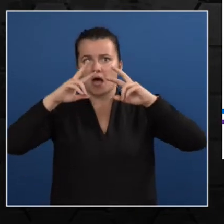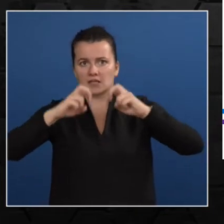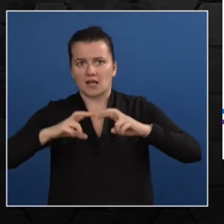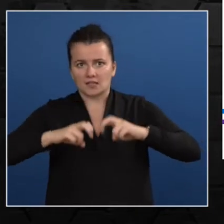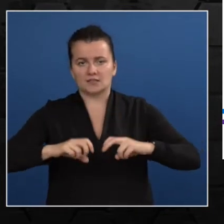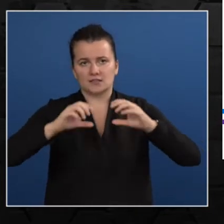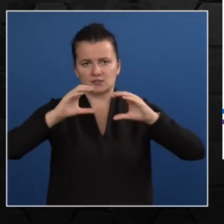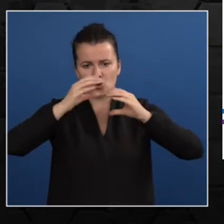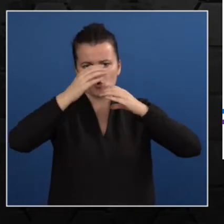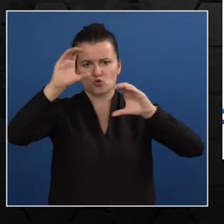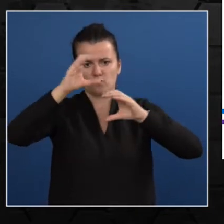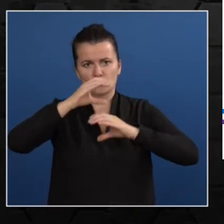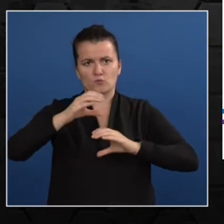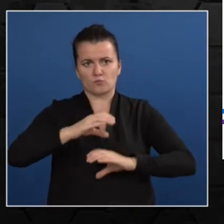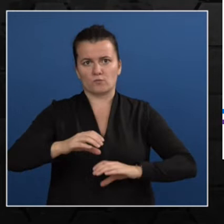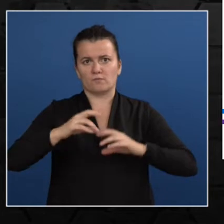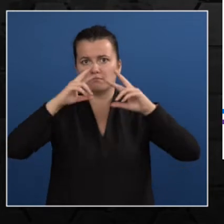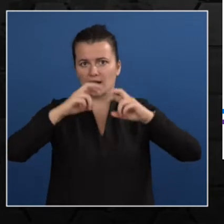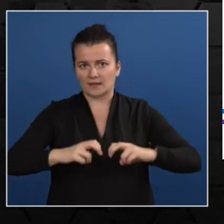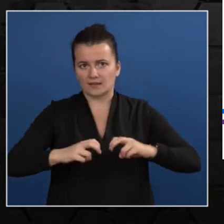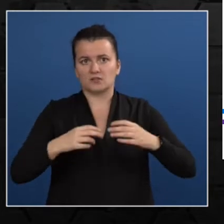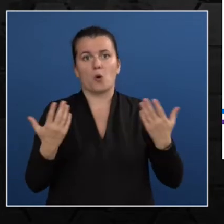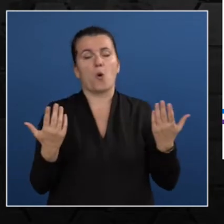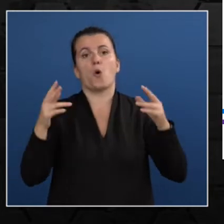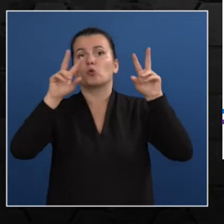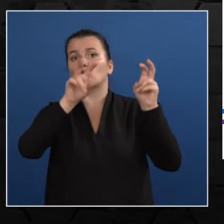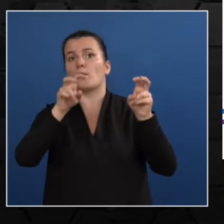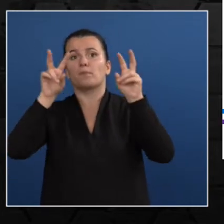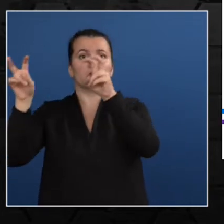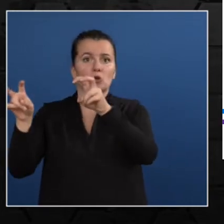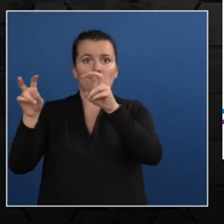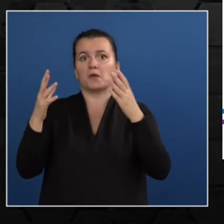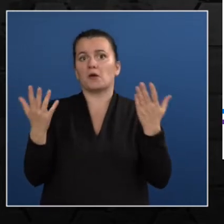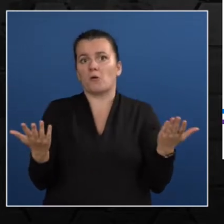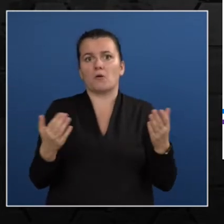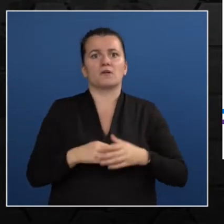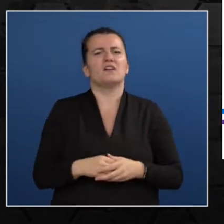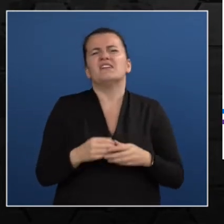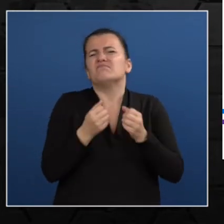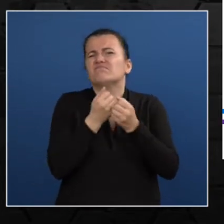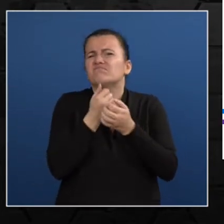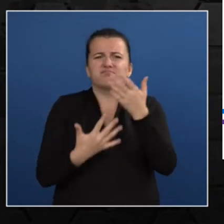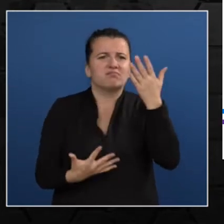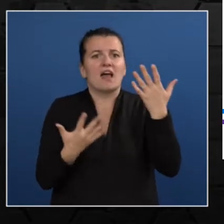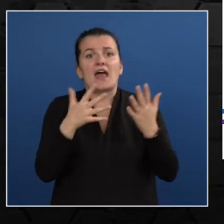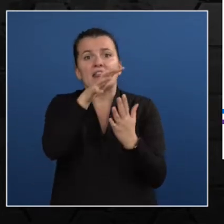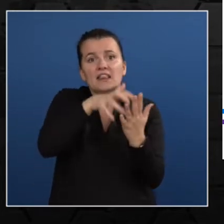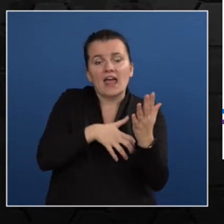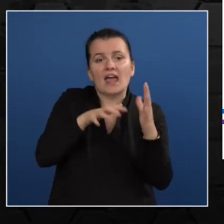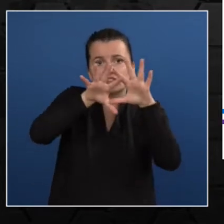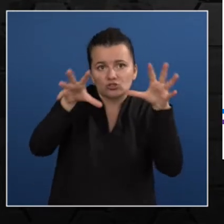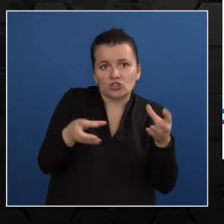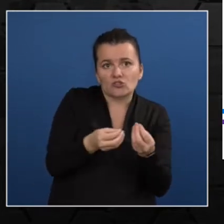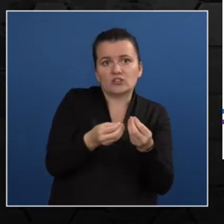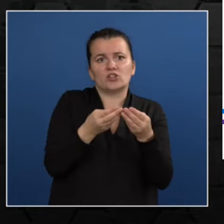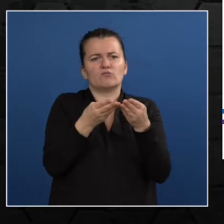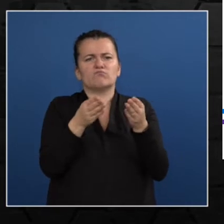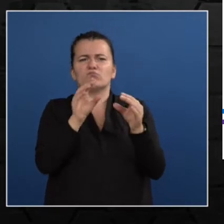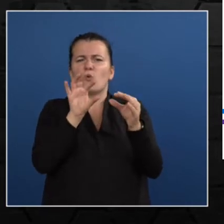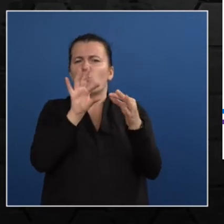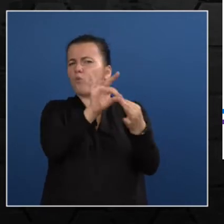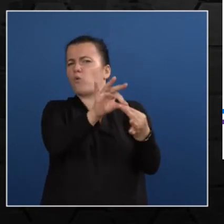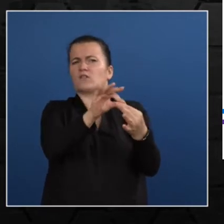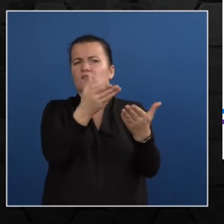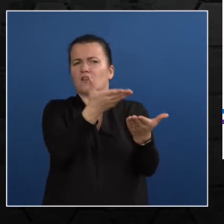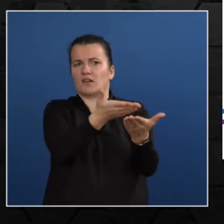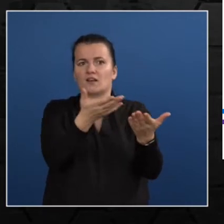can also do some sort of sentiment analysis in the comments or something else. You can also make chatbots in it as well. And if